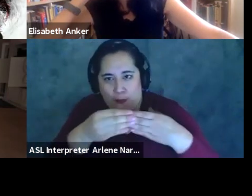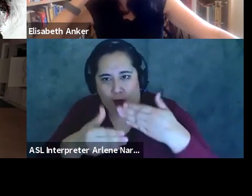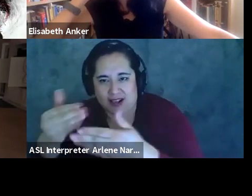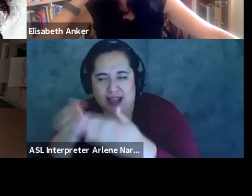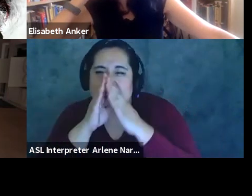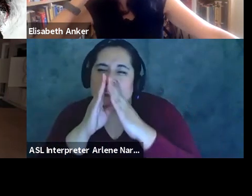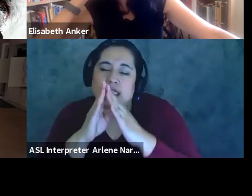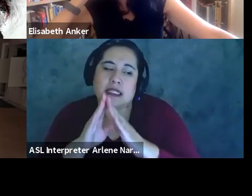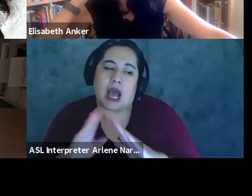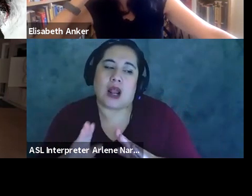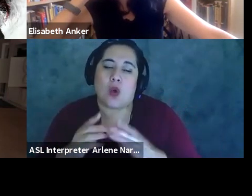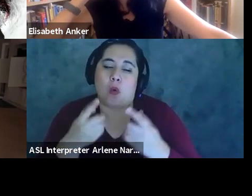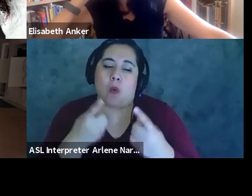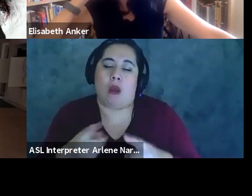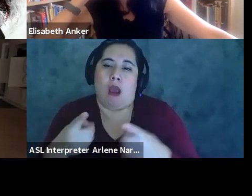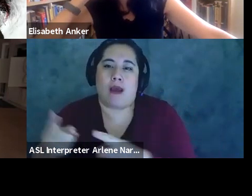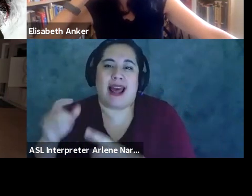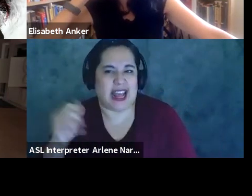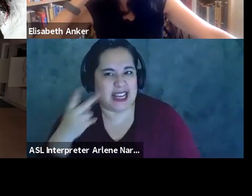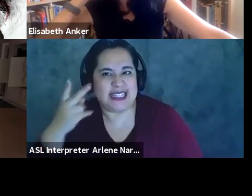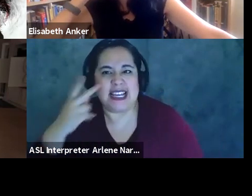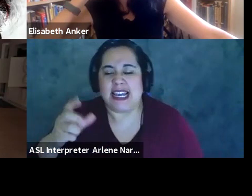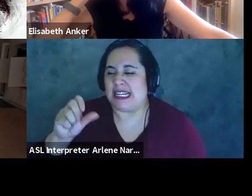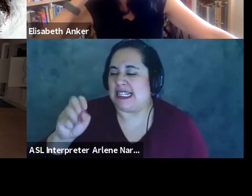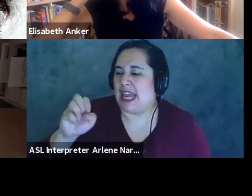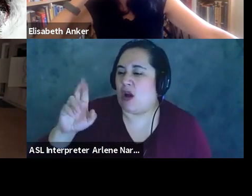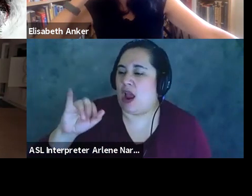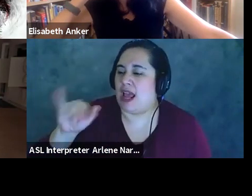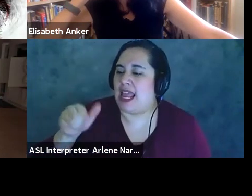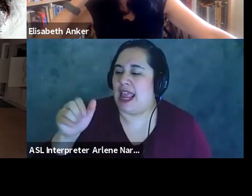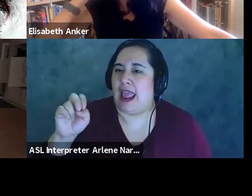can very easily, as shown in places like Sarajevo and elsewhere,